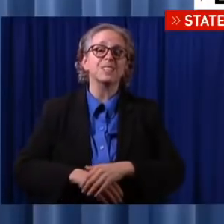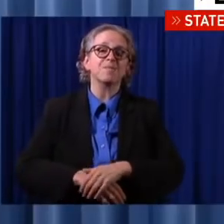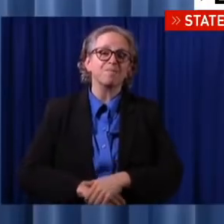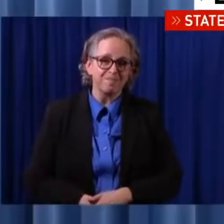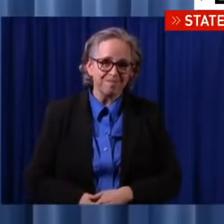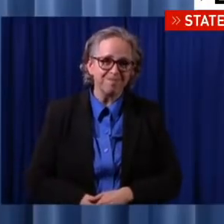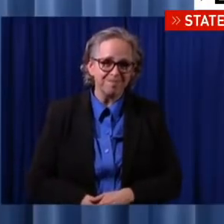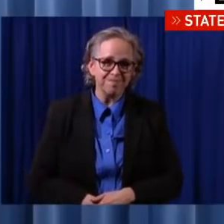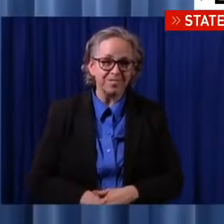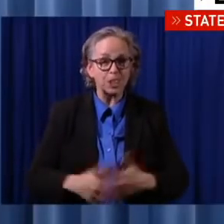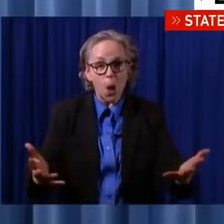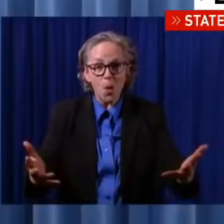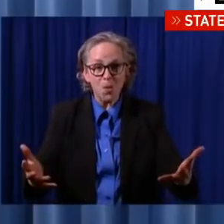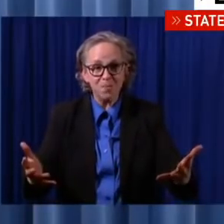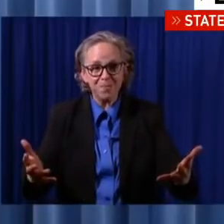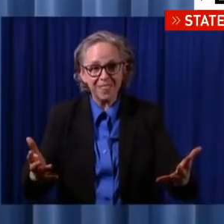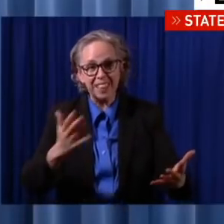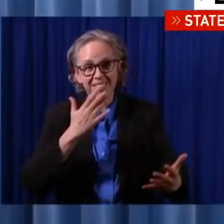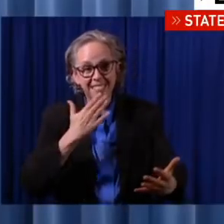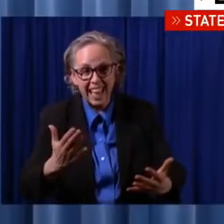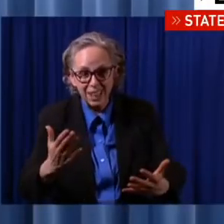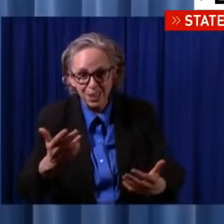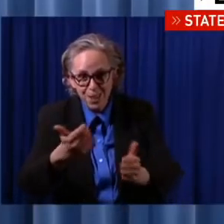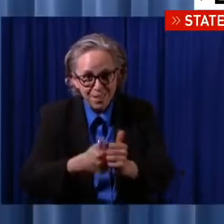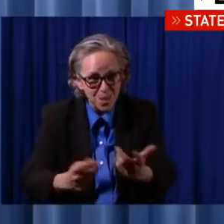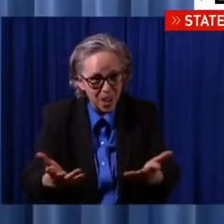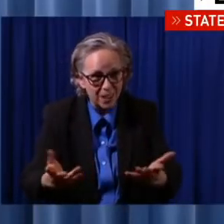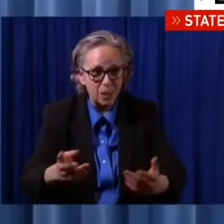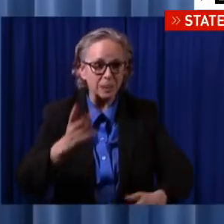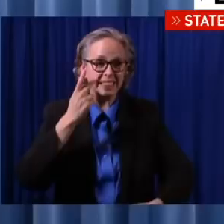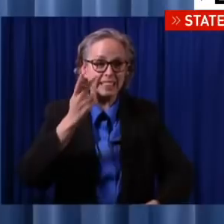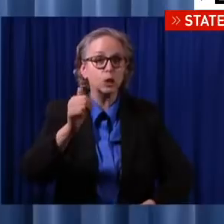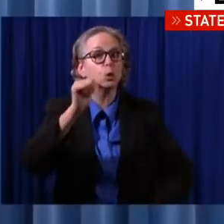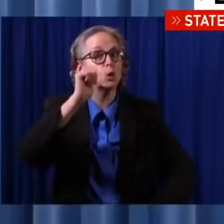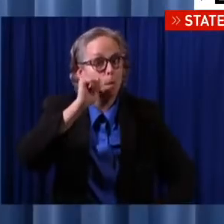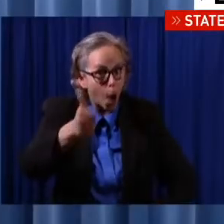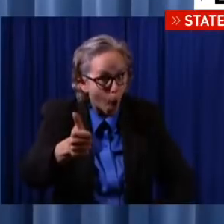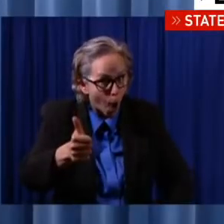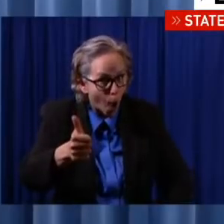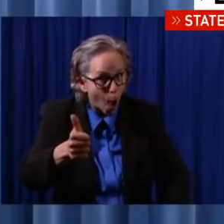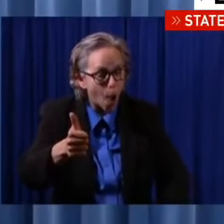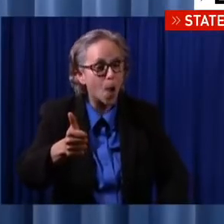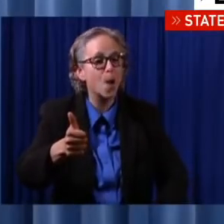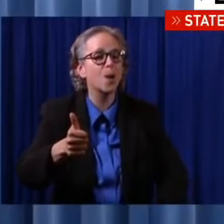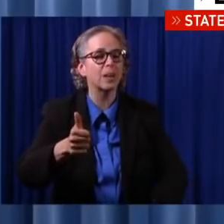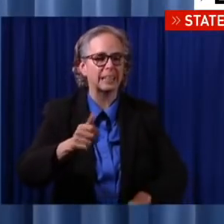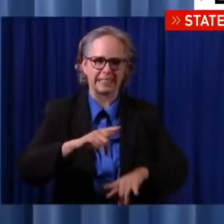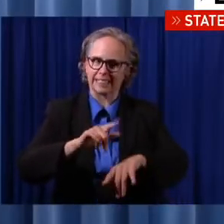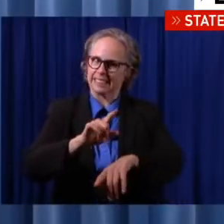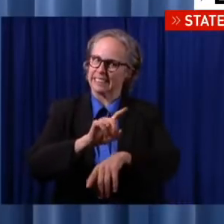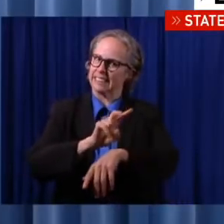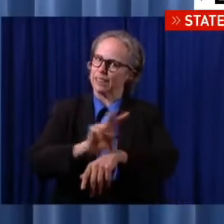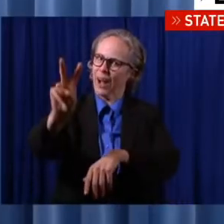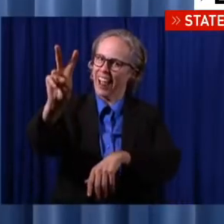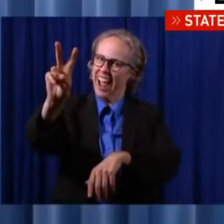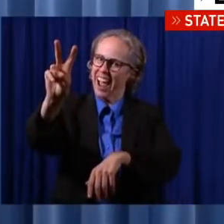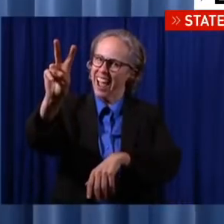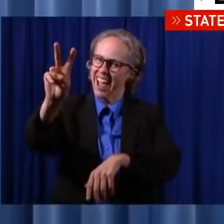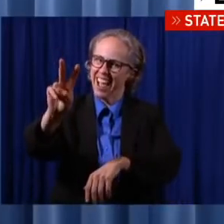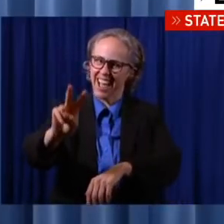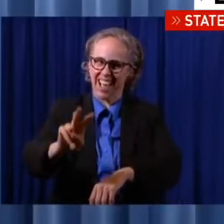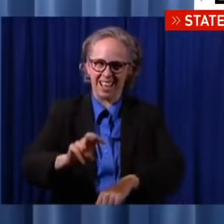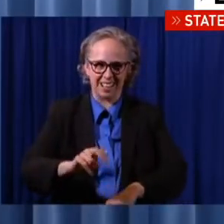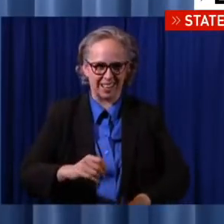Well, thank you, everyone. We look forward to seeing you tomorrow at the same time. We will have a